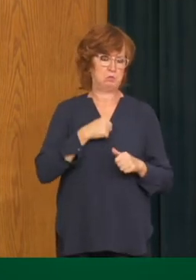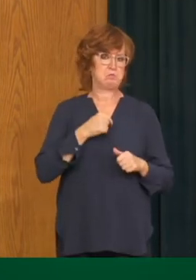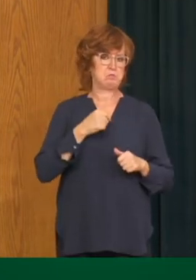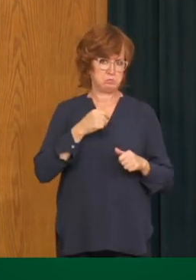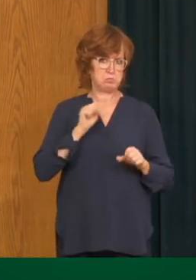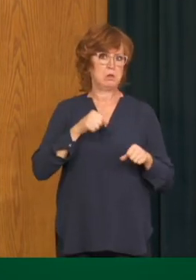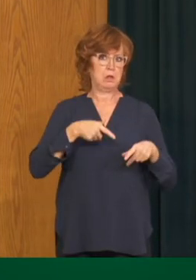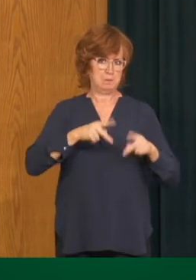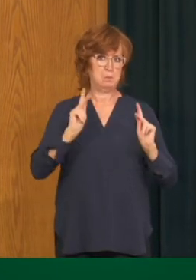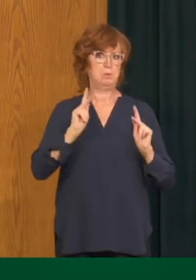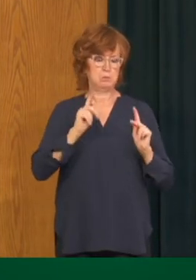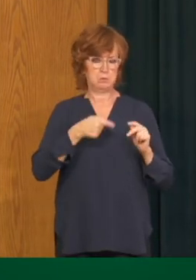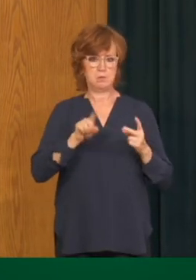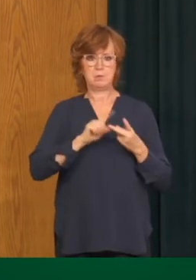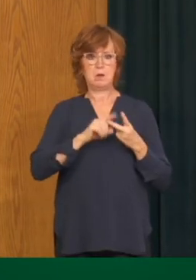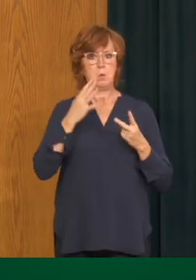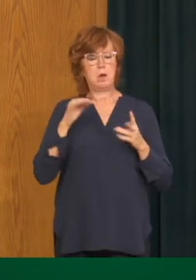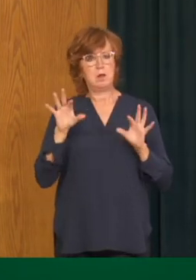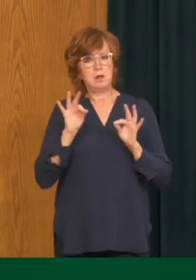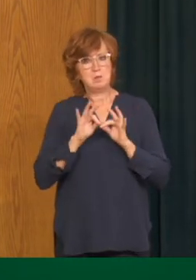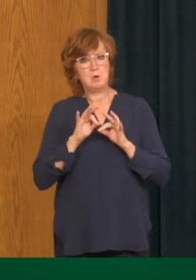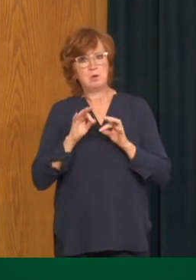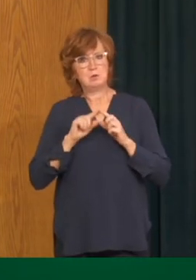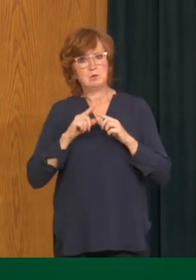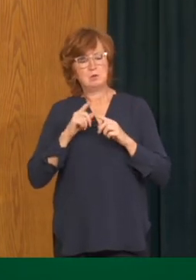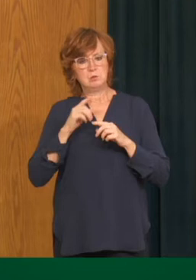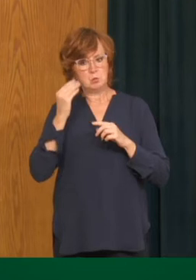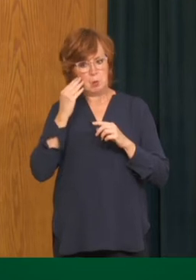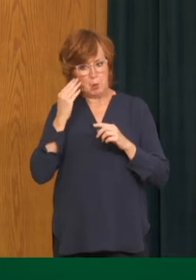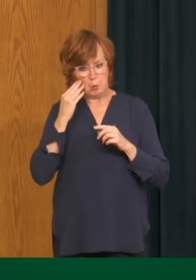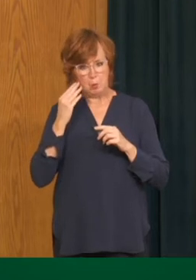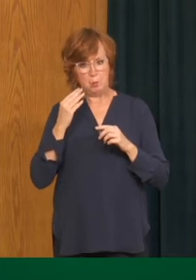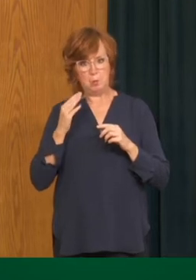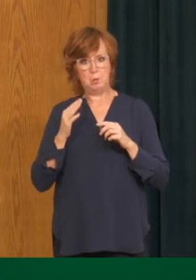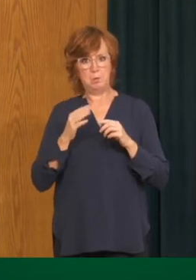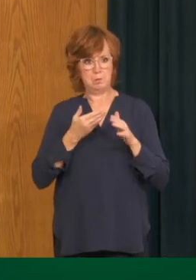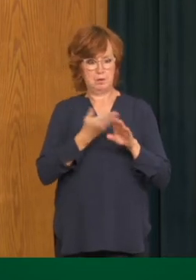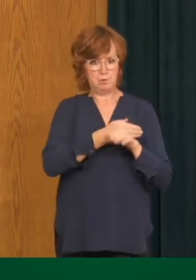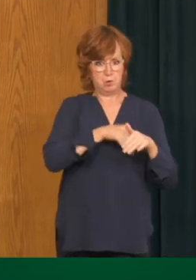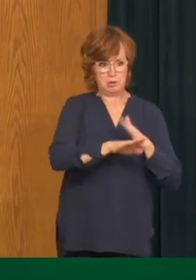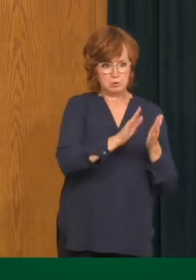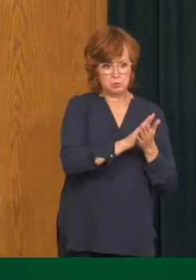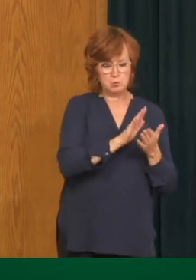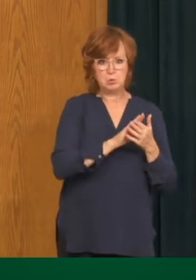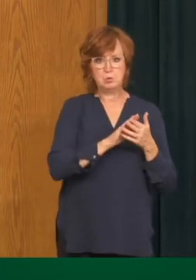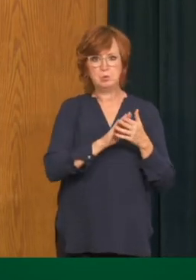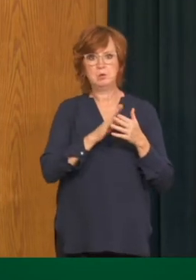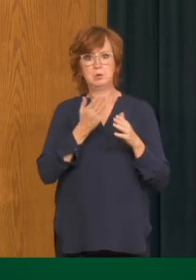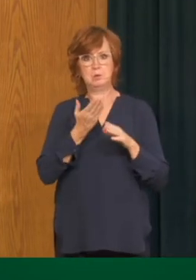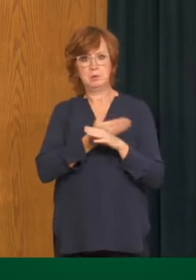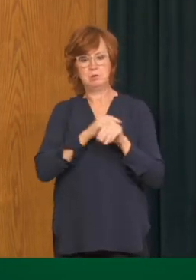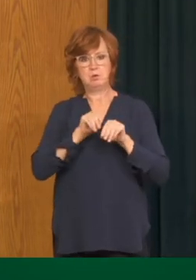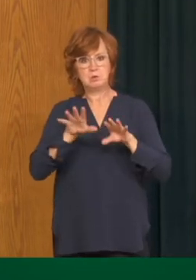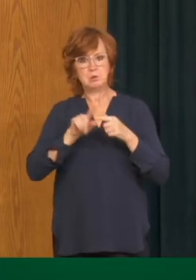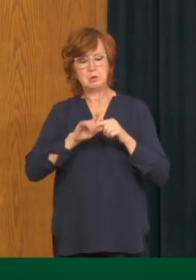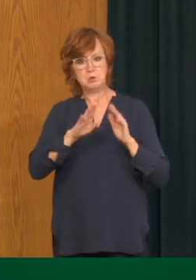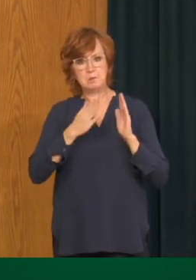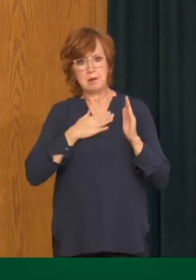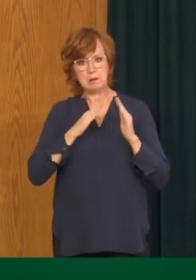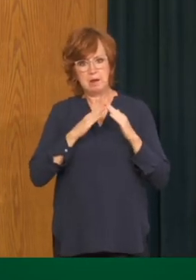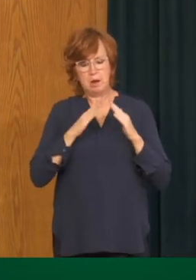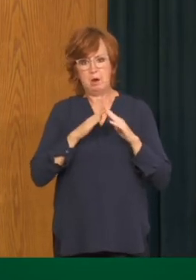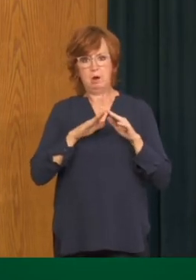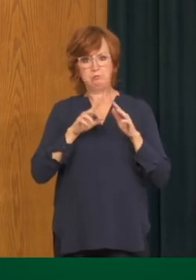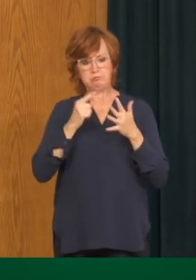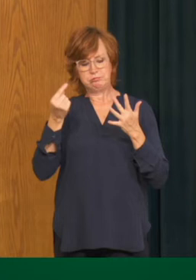inform schools, and then of course isolating when you're sick, will keep us all